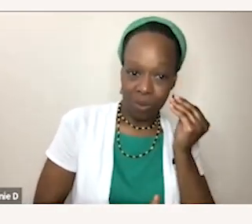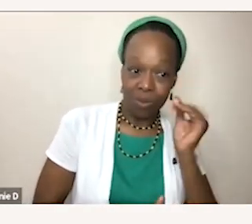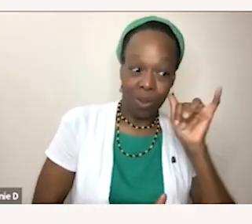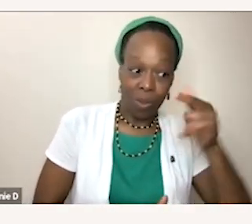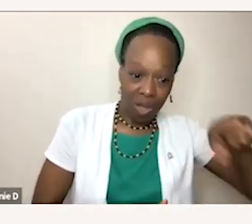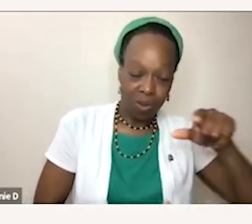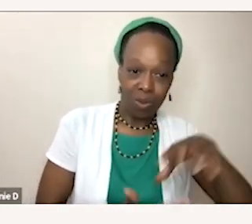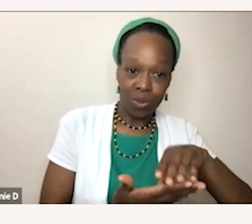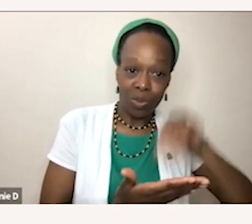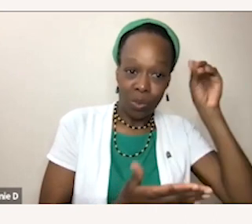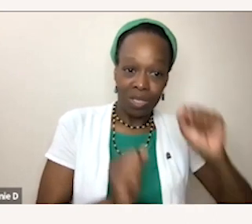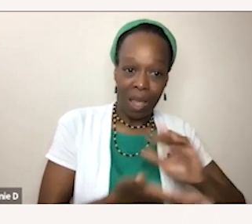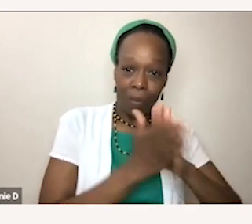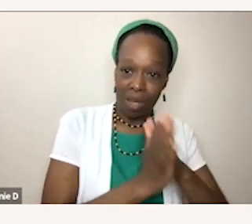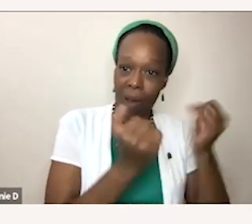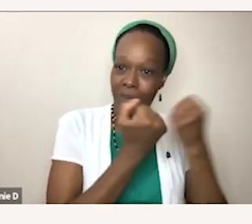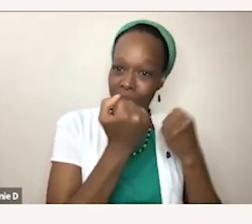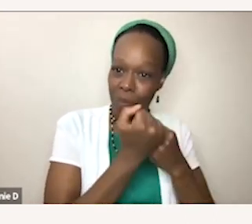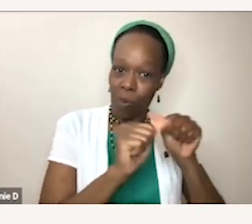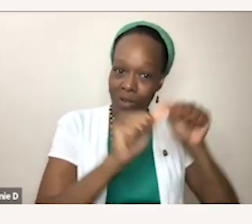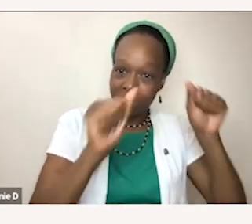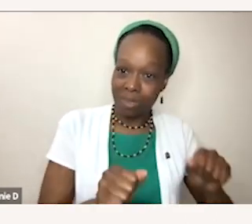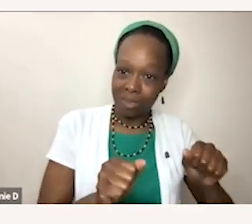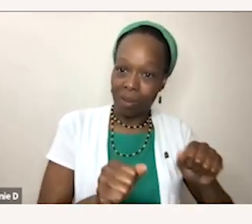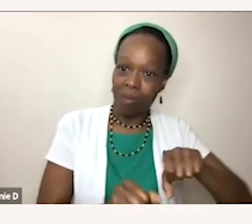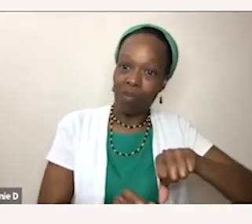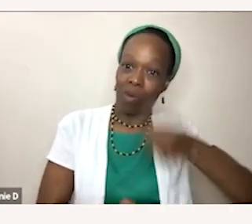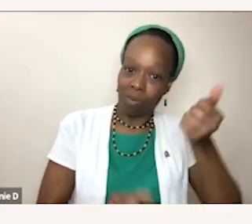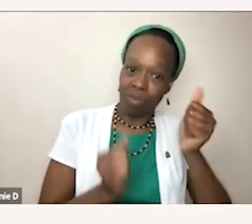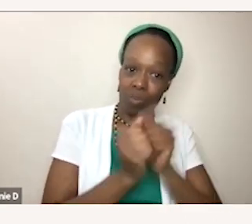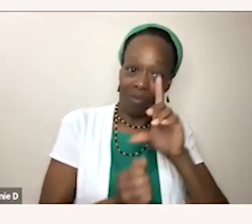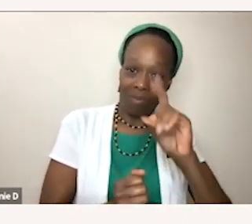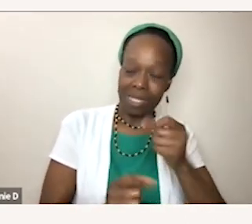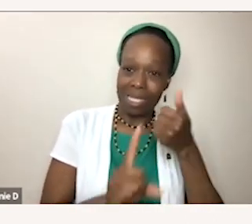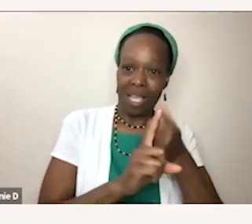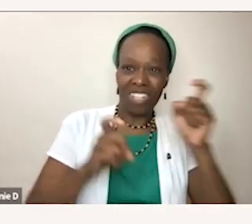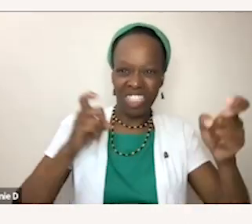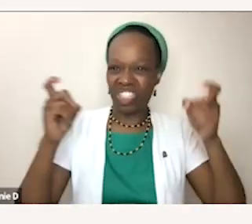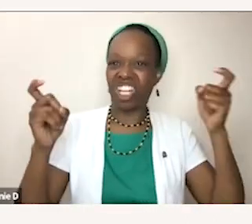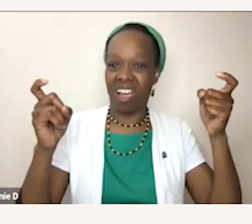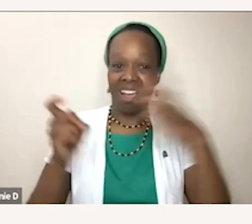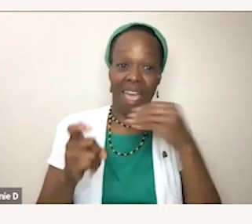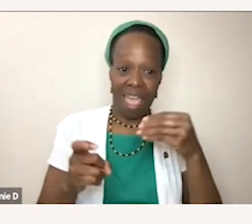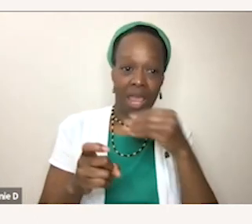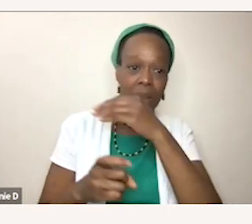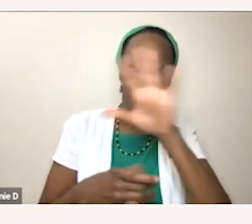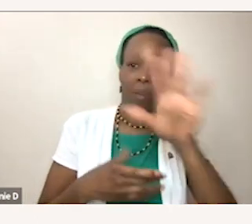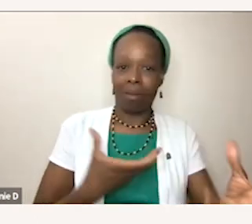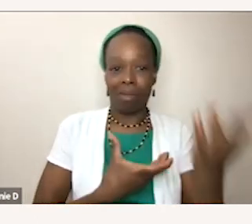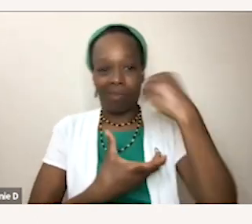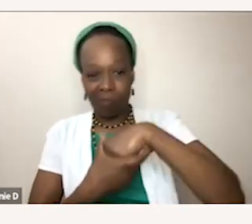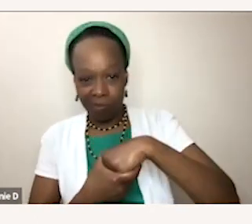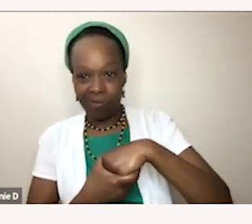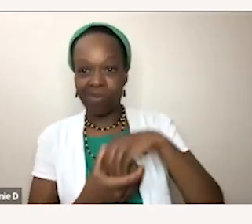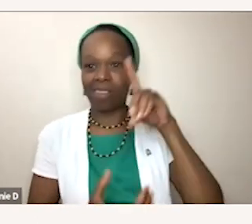for somebody else with a disability is a huge piece. Being immersed in disability representation, again, I think we've said that